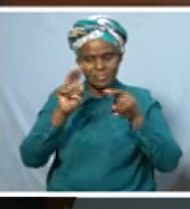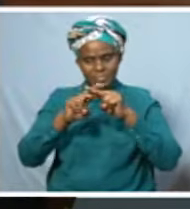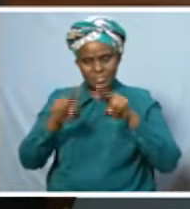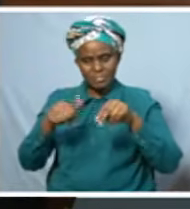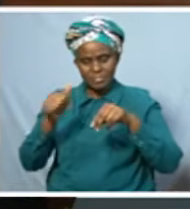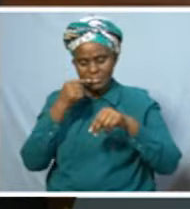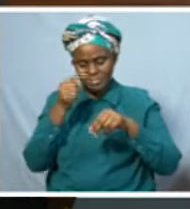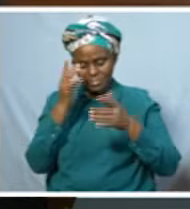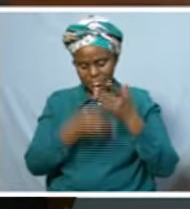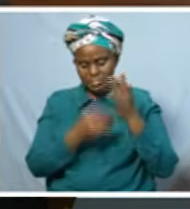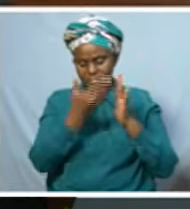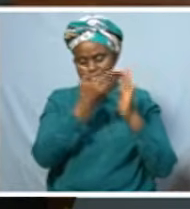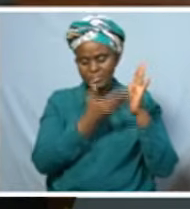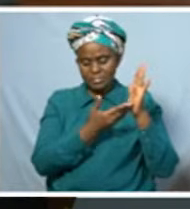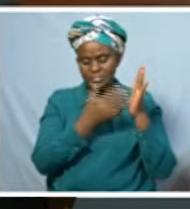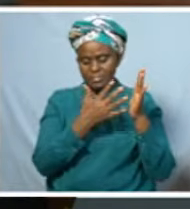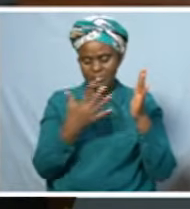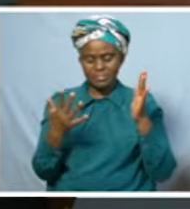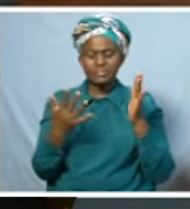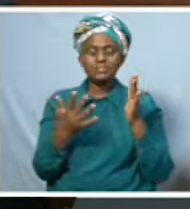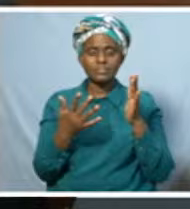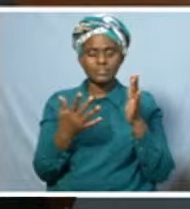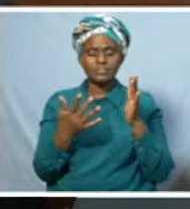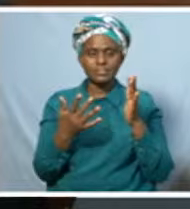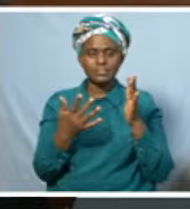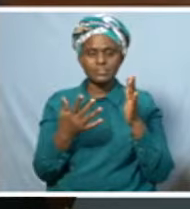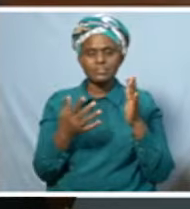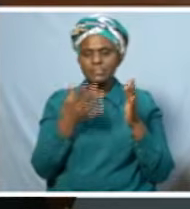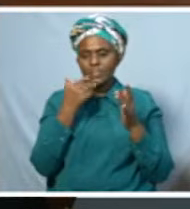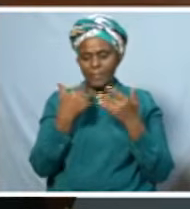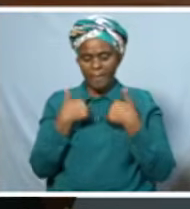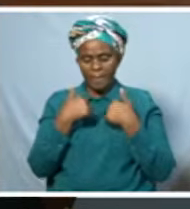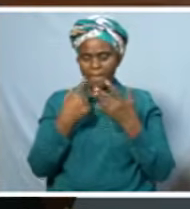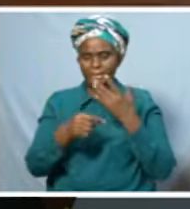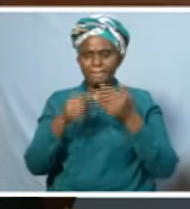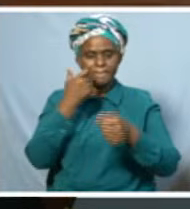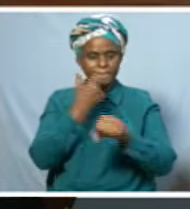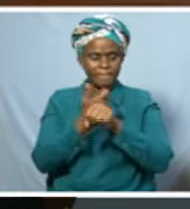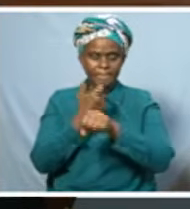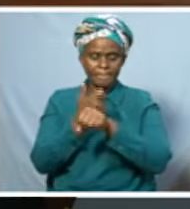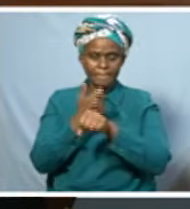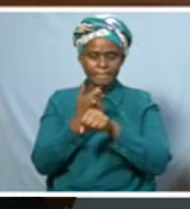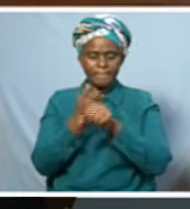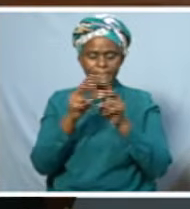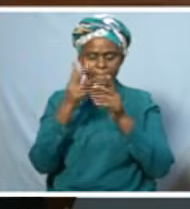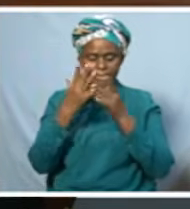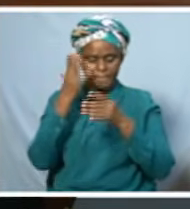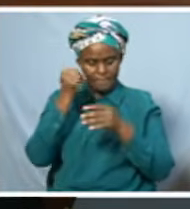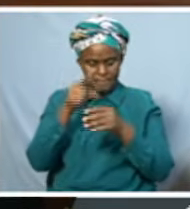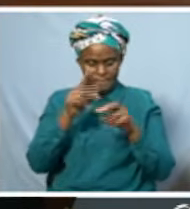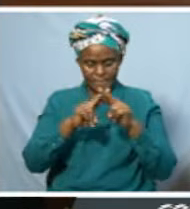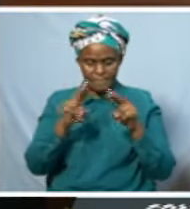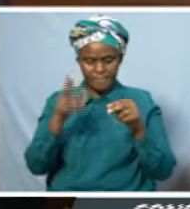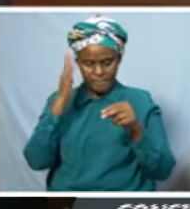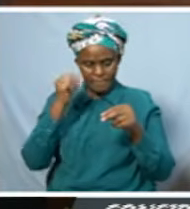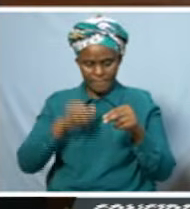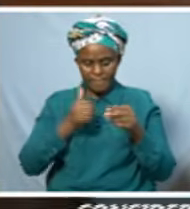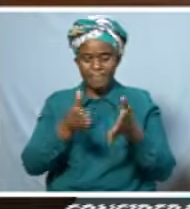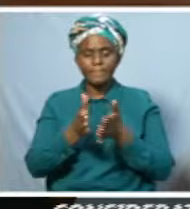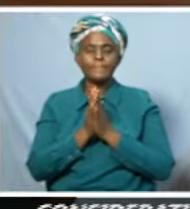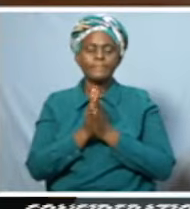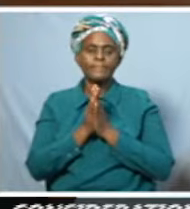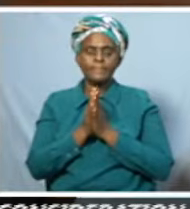is saying, these are things you should, unless they are so complicated. So that is why Chair was asking, based